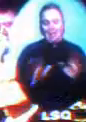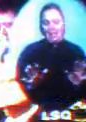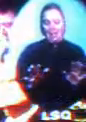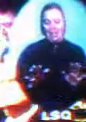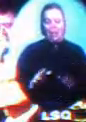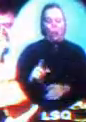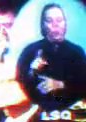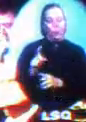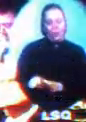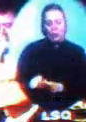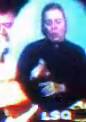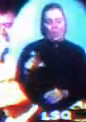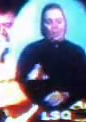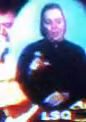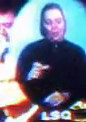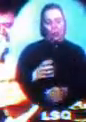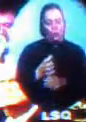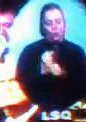company.